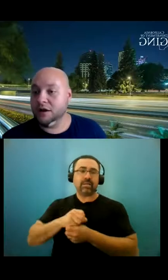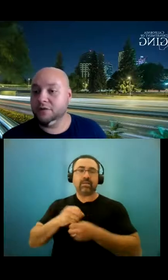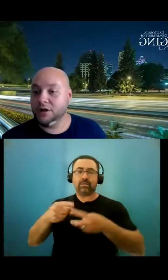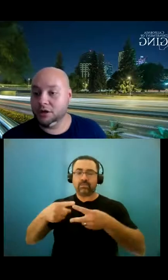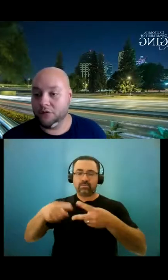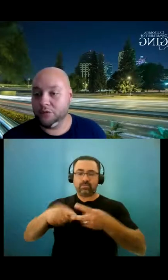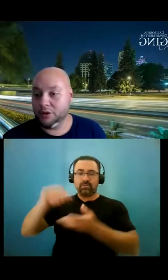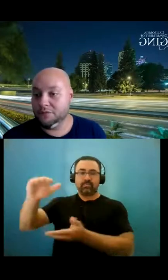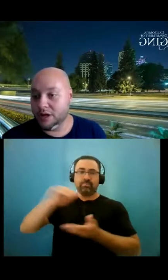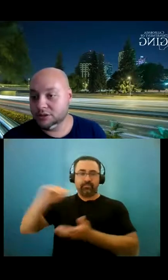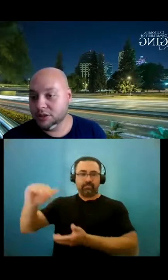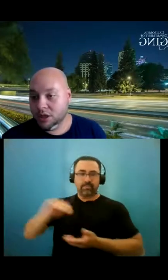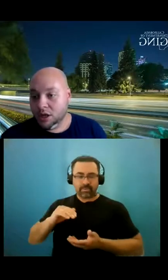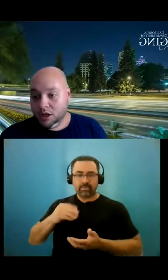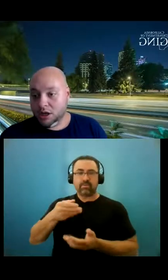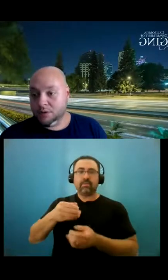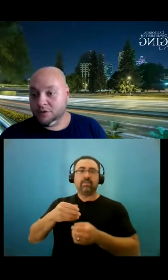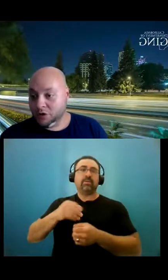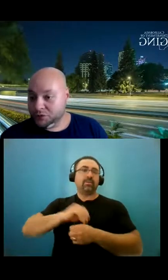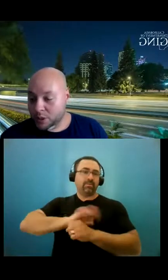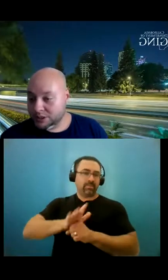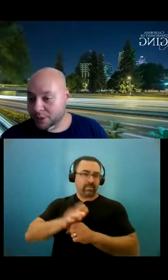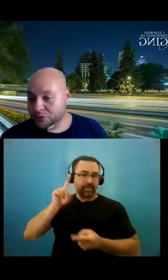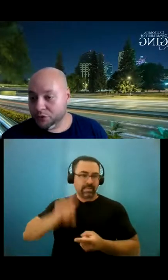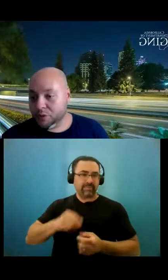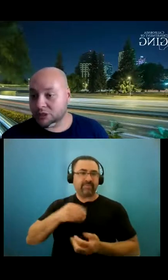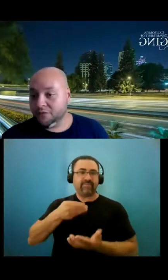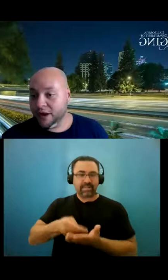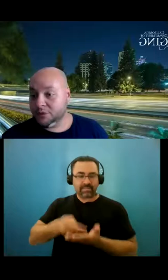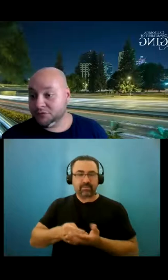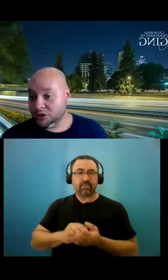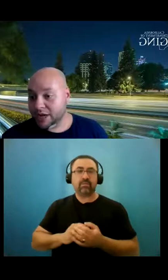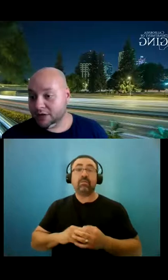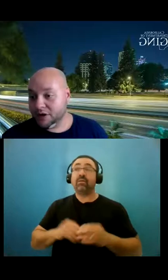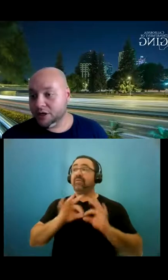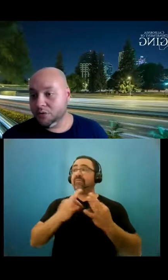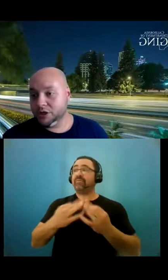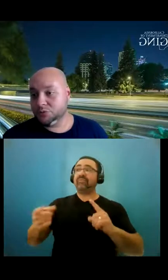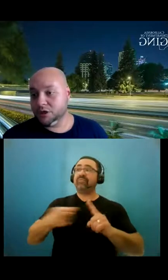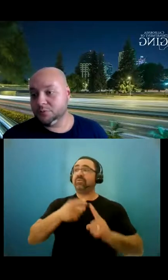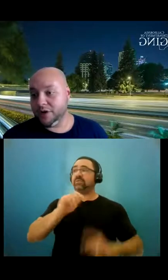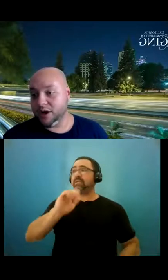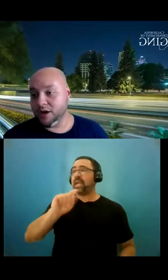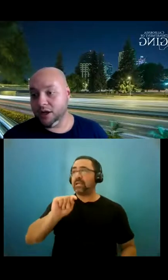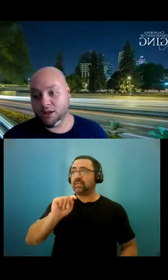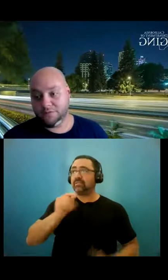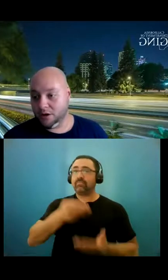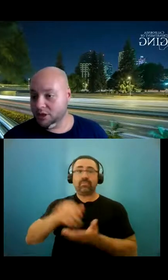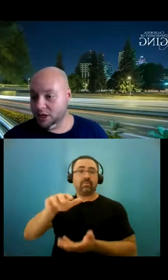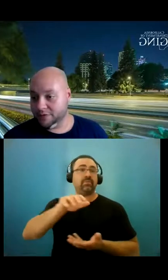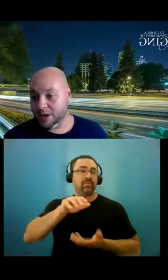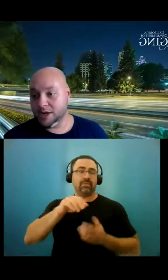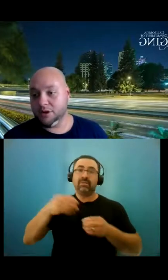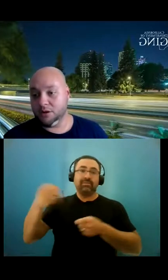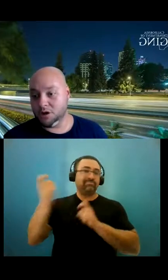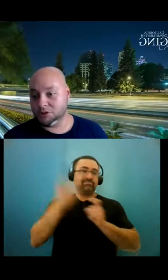batches of COVID relief funds. The first one to come through was our Families First Act funding, which was provided in the very